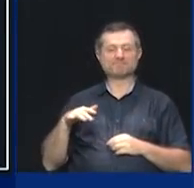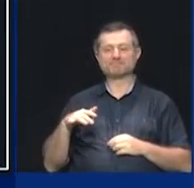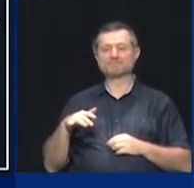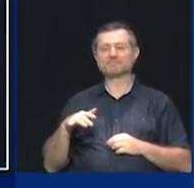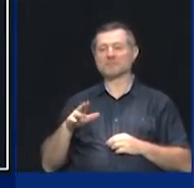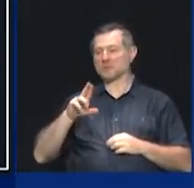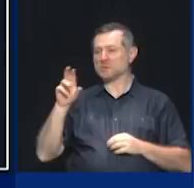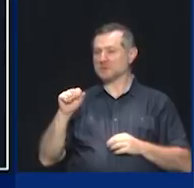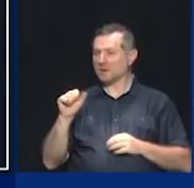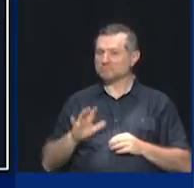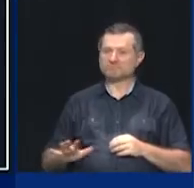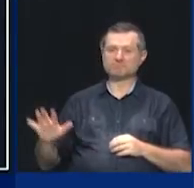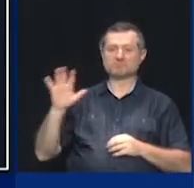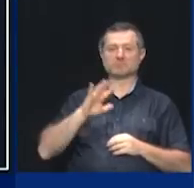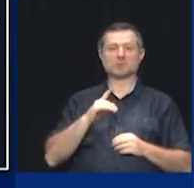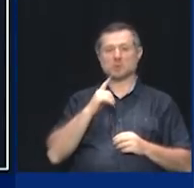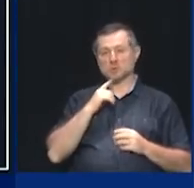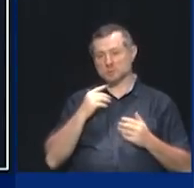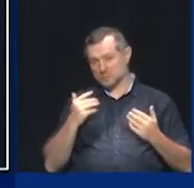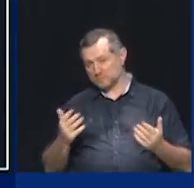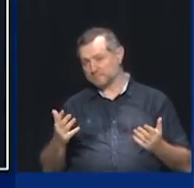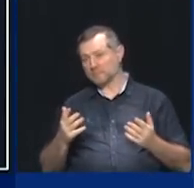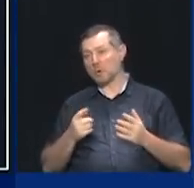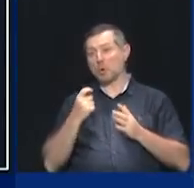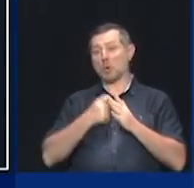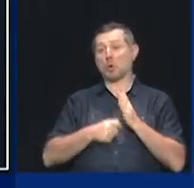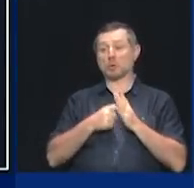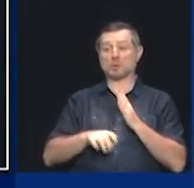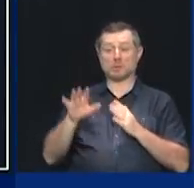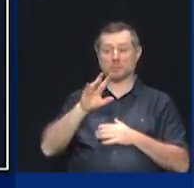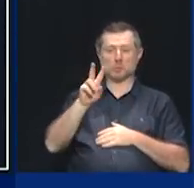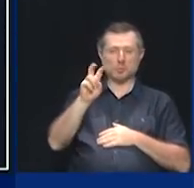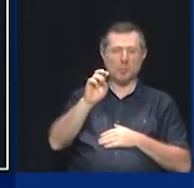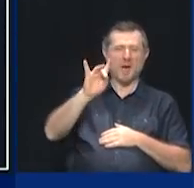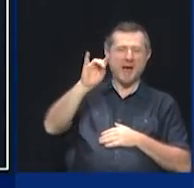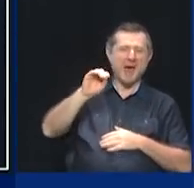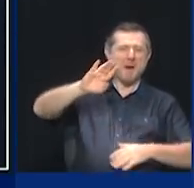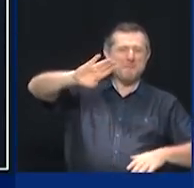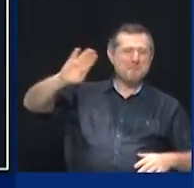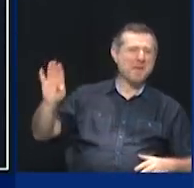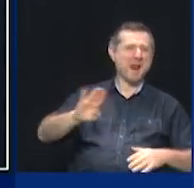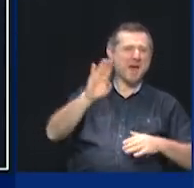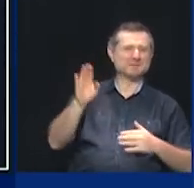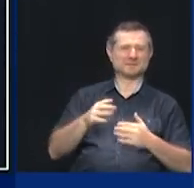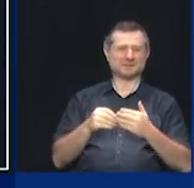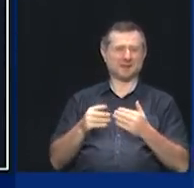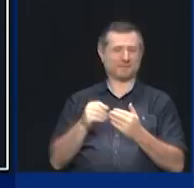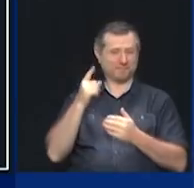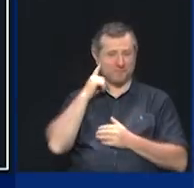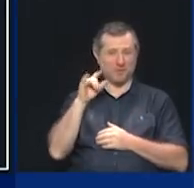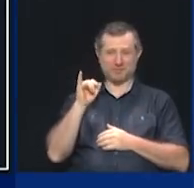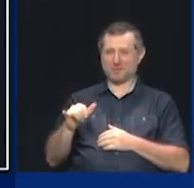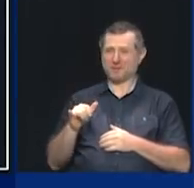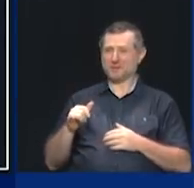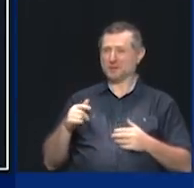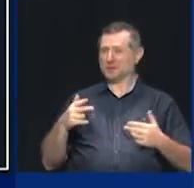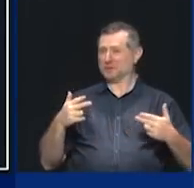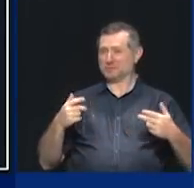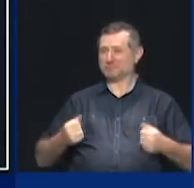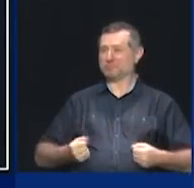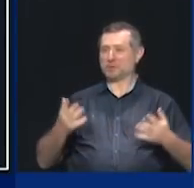$280 billion in healthcare societal costs every year. July 4th